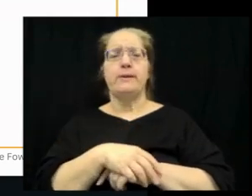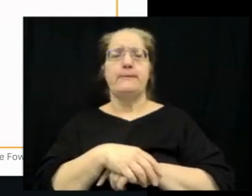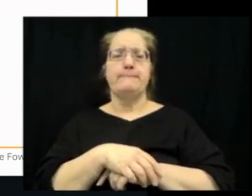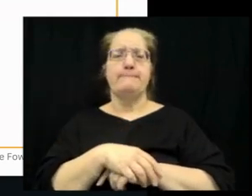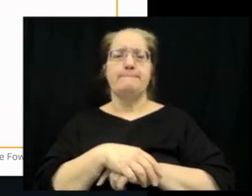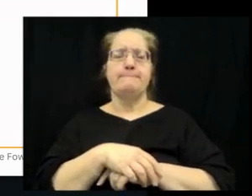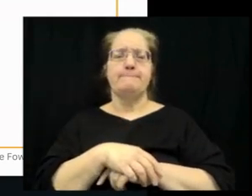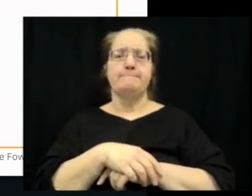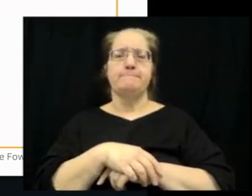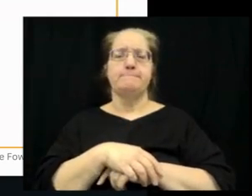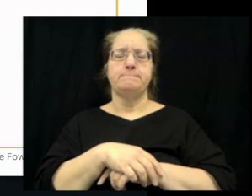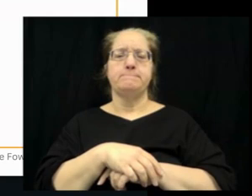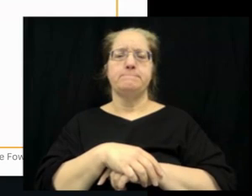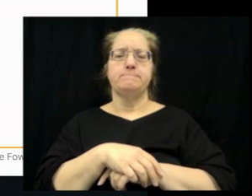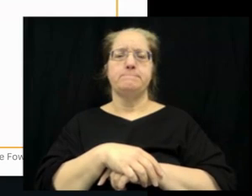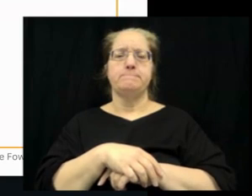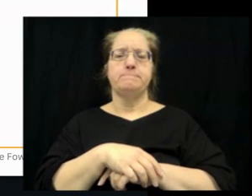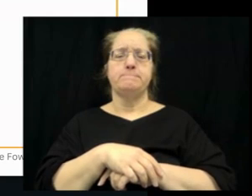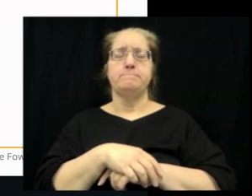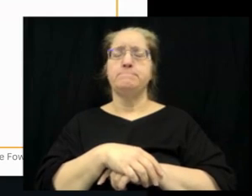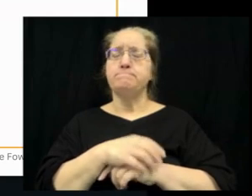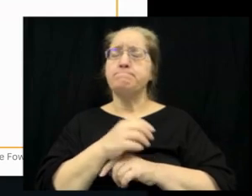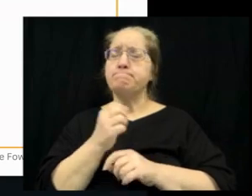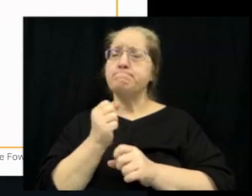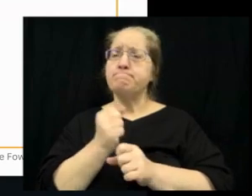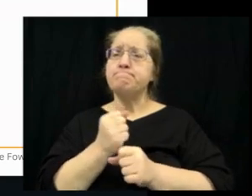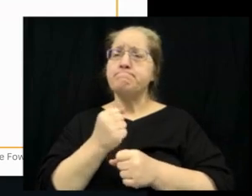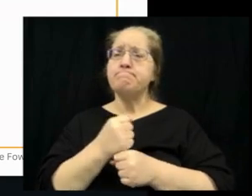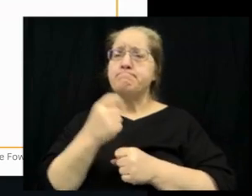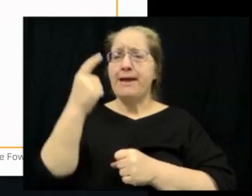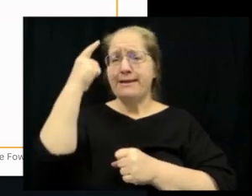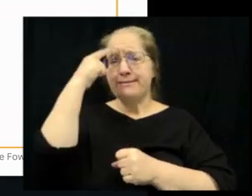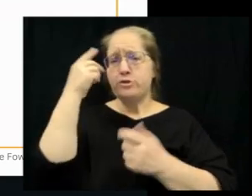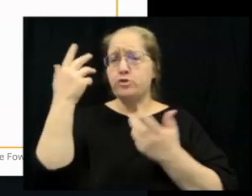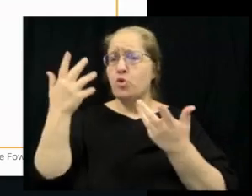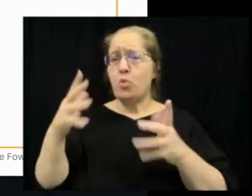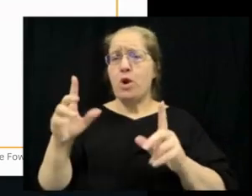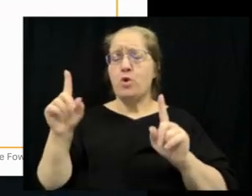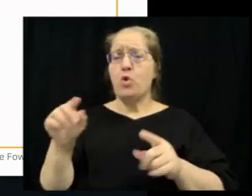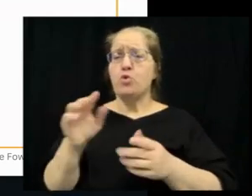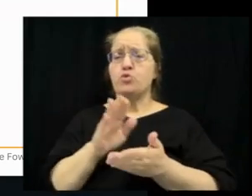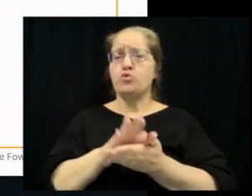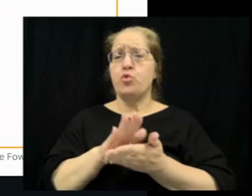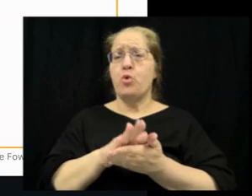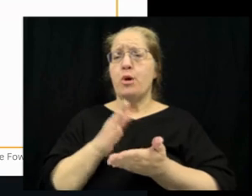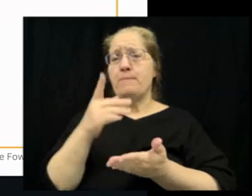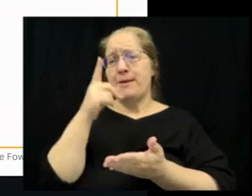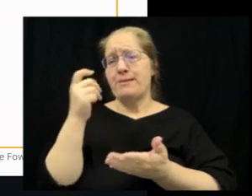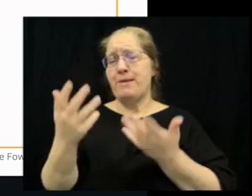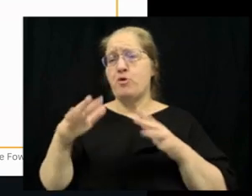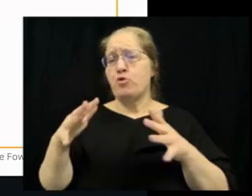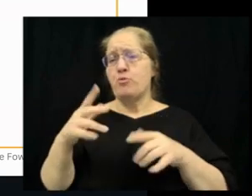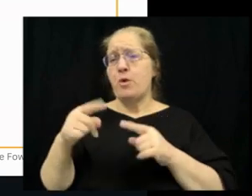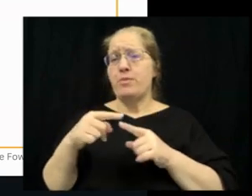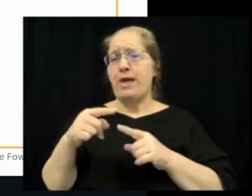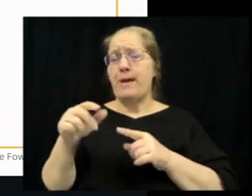And that it makes sense that you don't want to go to school because you don't know perhaps how that person is going to treat you the next day.